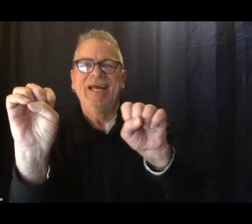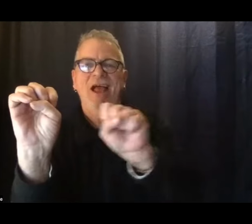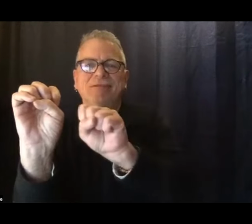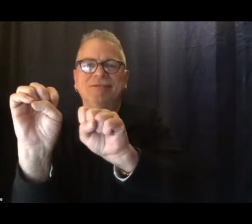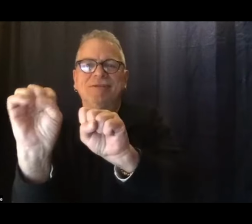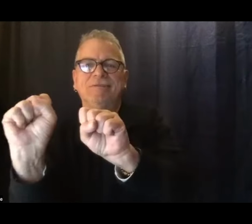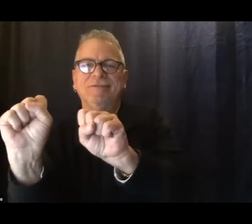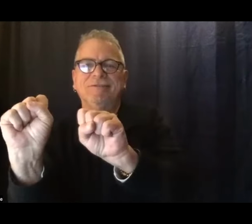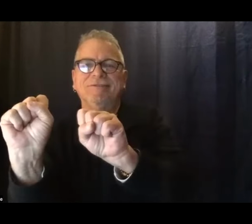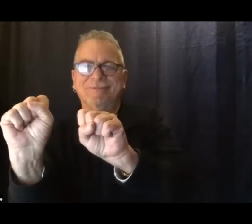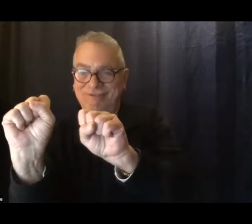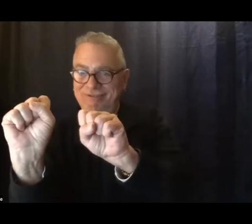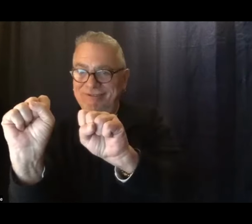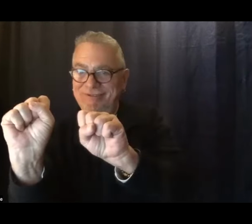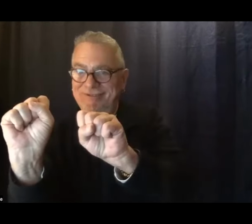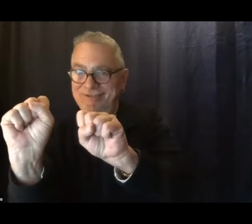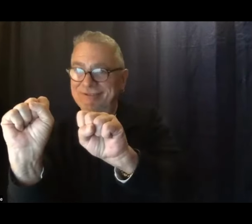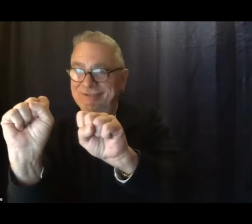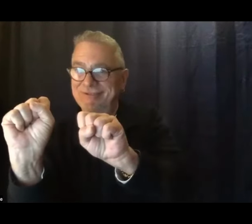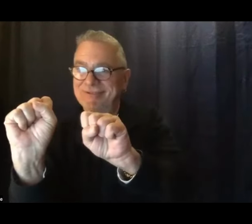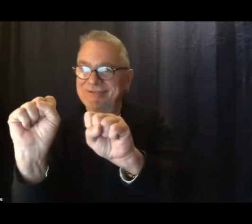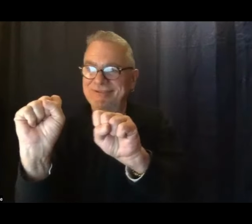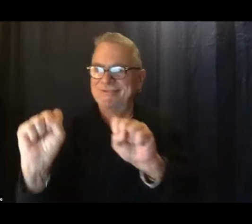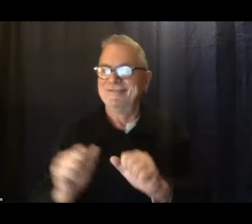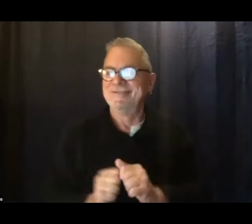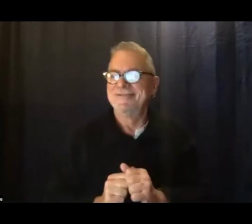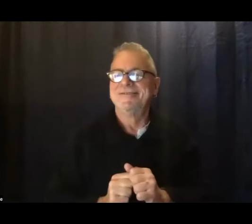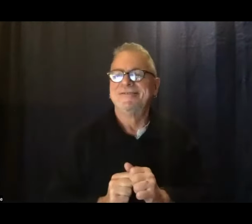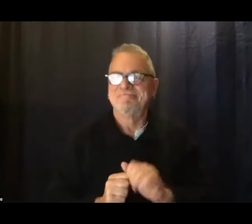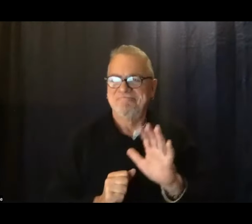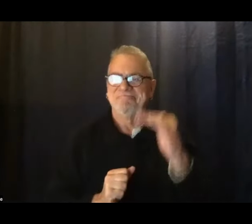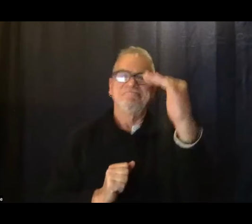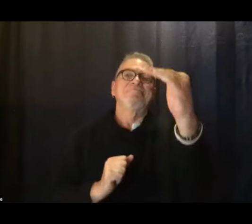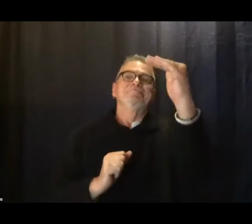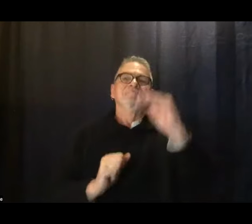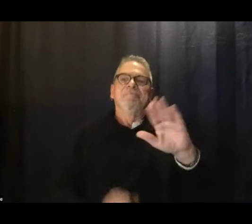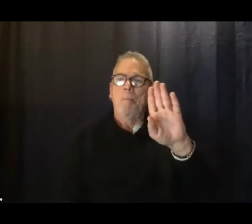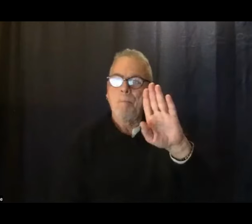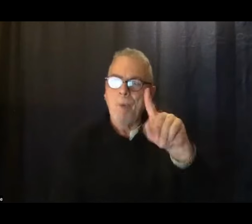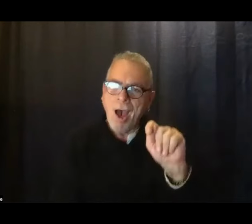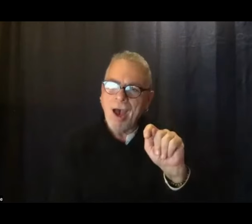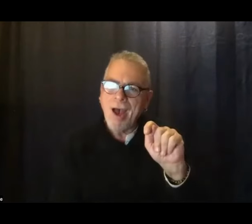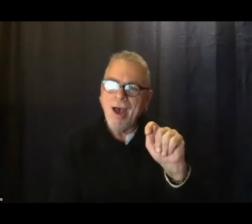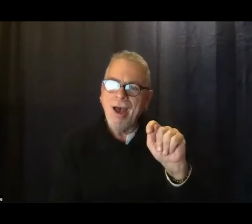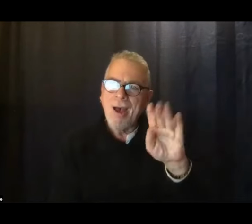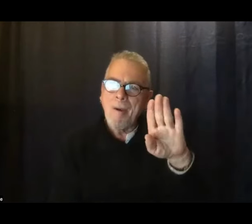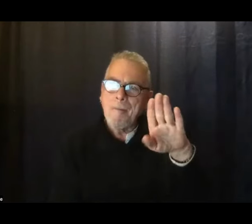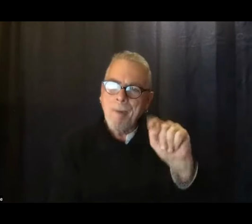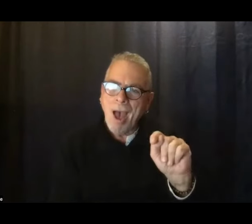sure that it's produced clearly, because again, lexicalized. So it's Y to the S, but the E is in